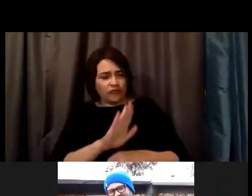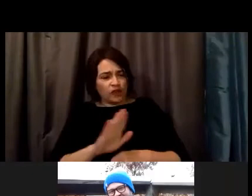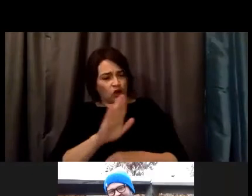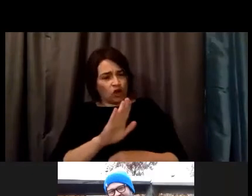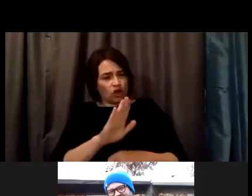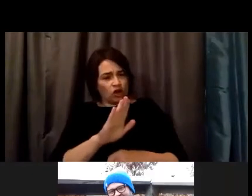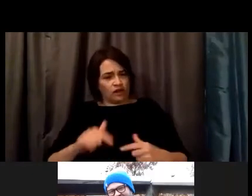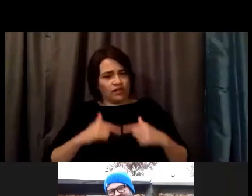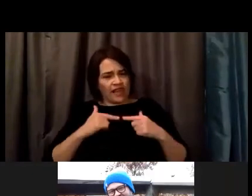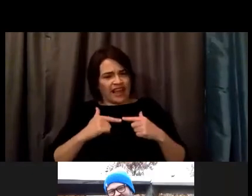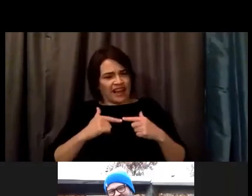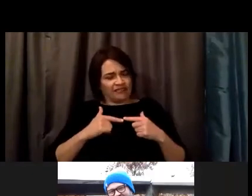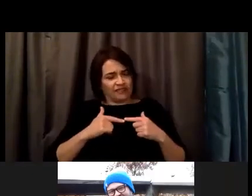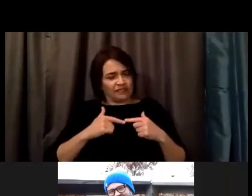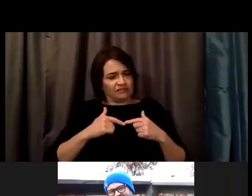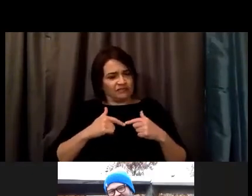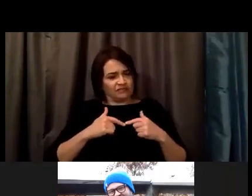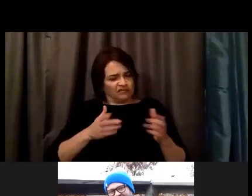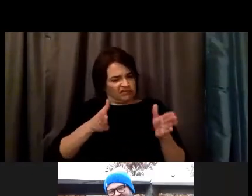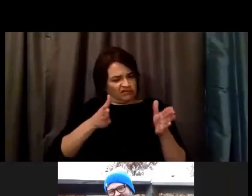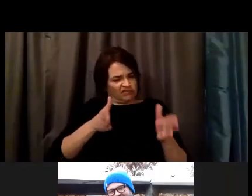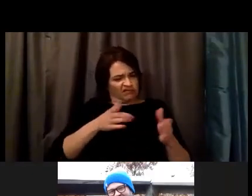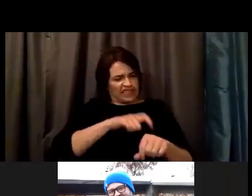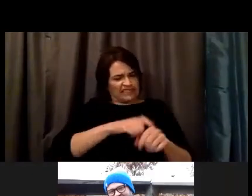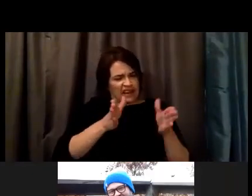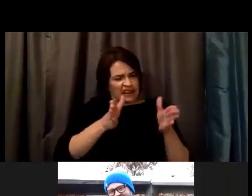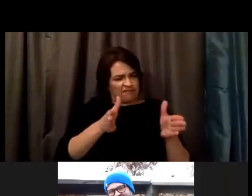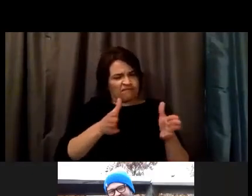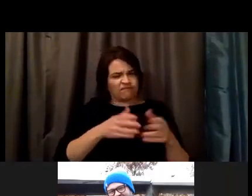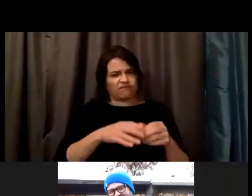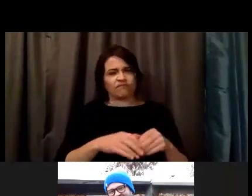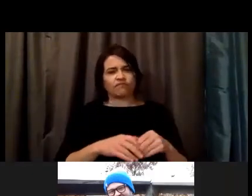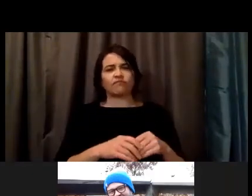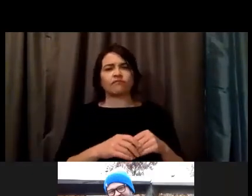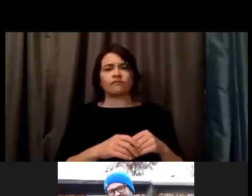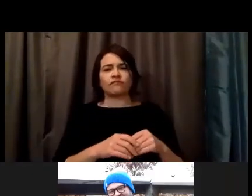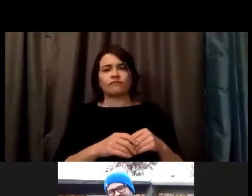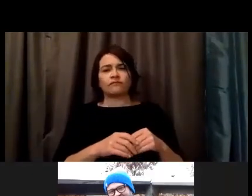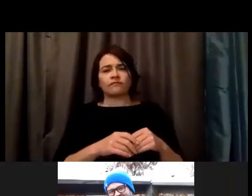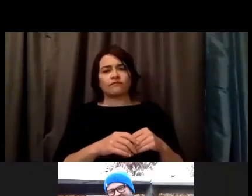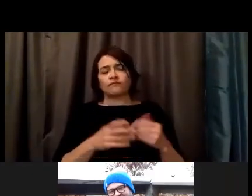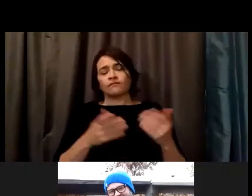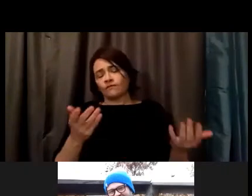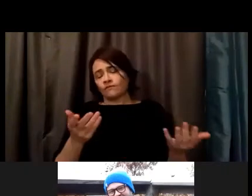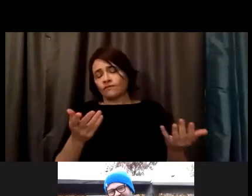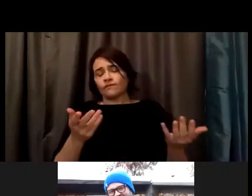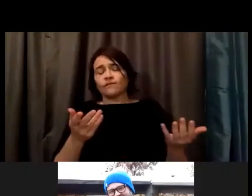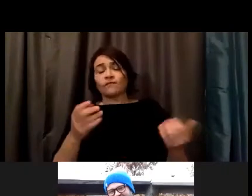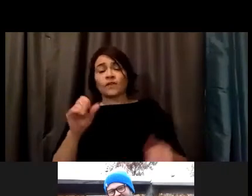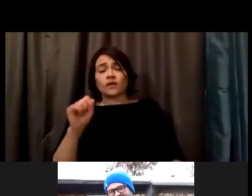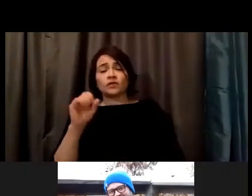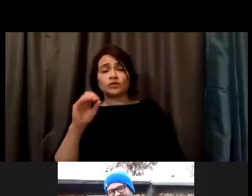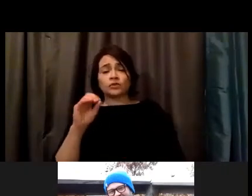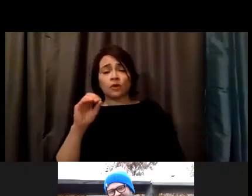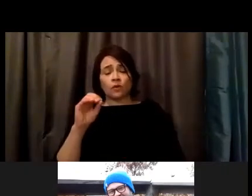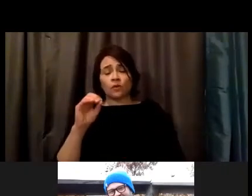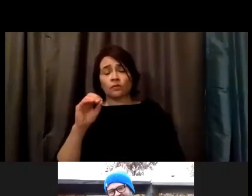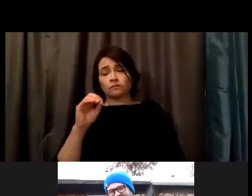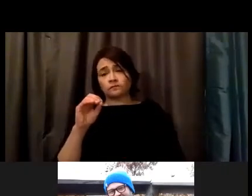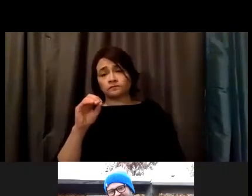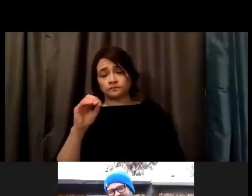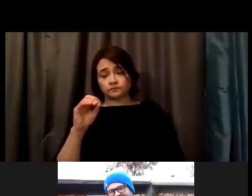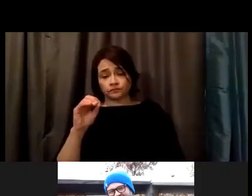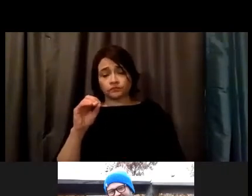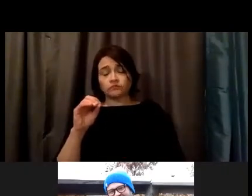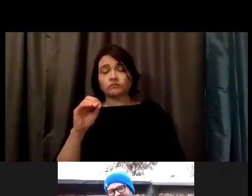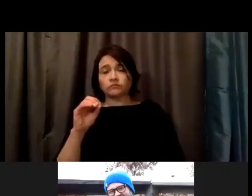to have gained the awareness or to have been educated about their own identity. So here, these 55 and